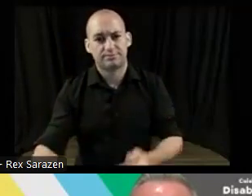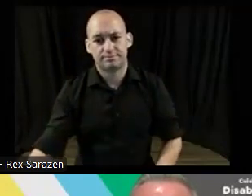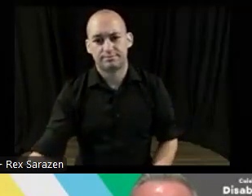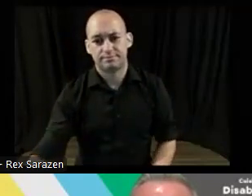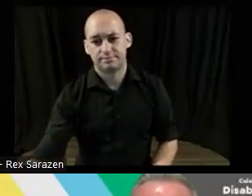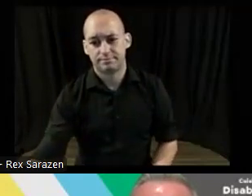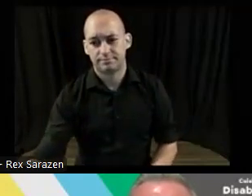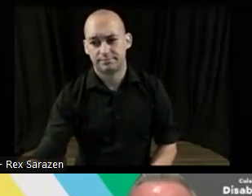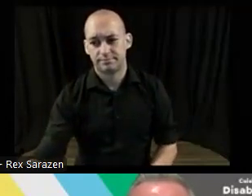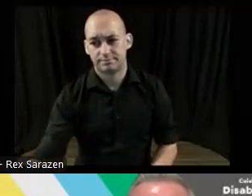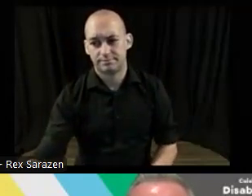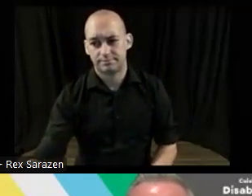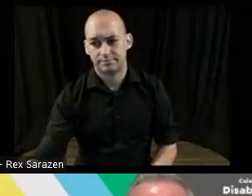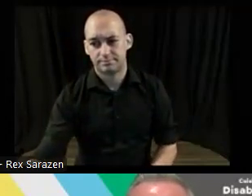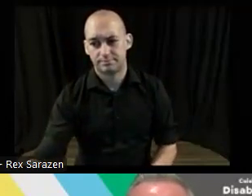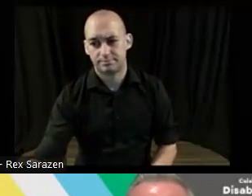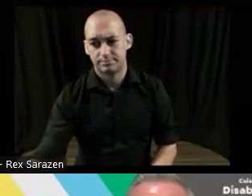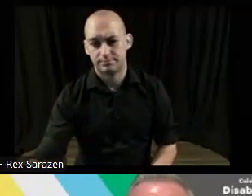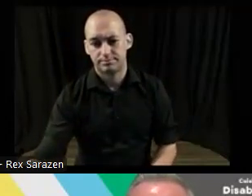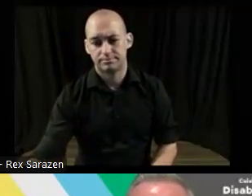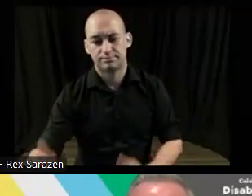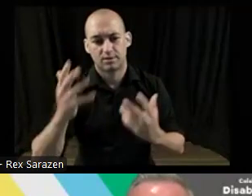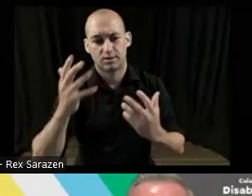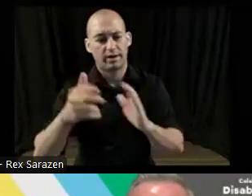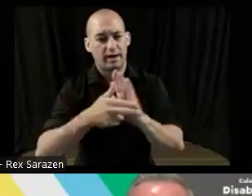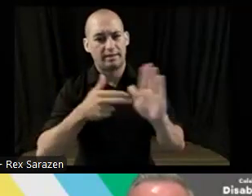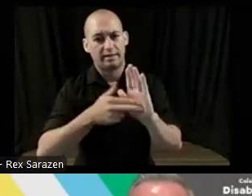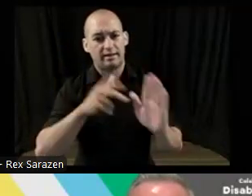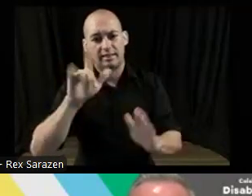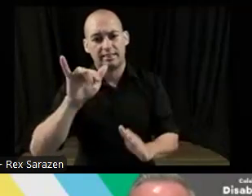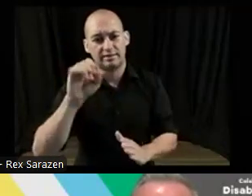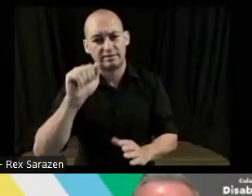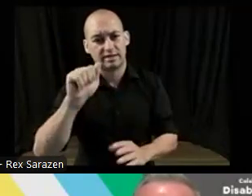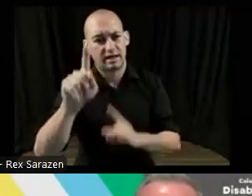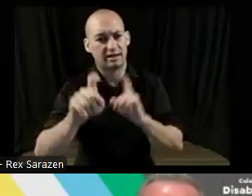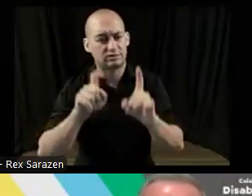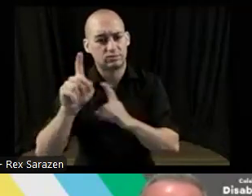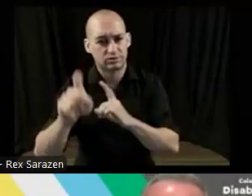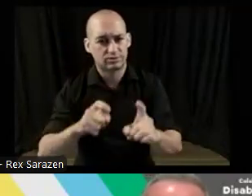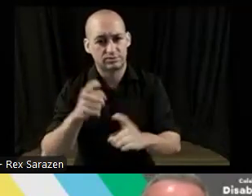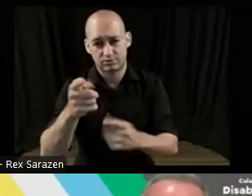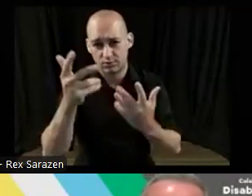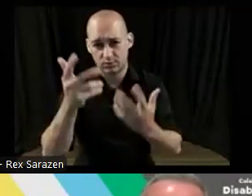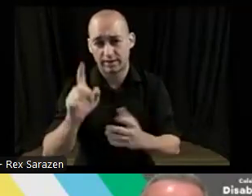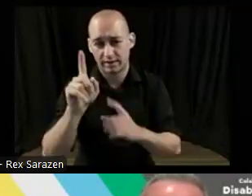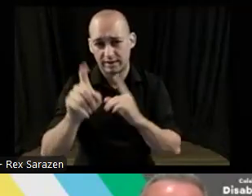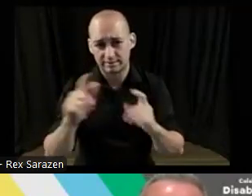I'd like to highlight Lisa asked a question. Lisa, would you like to ask the question live?